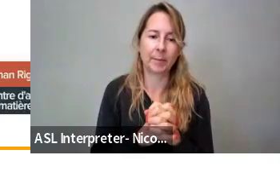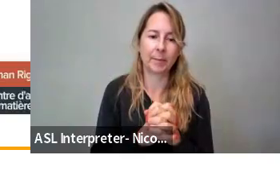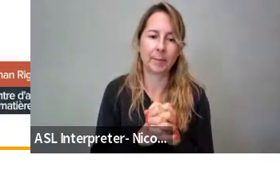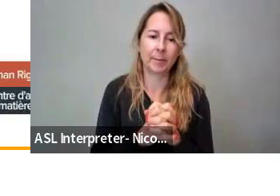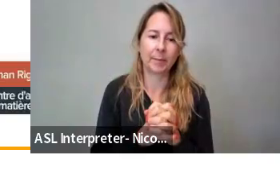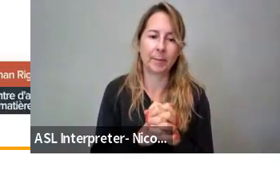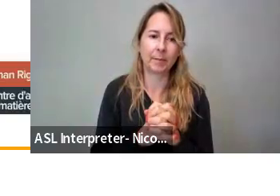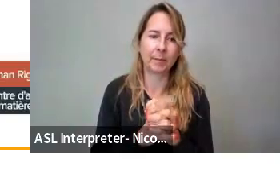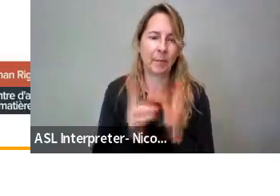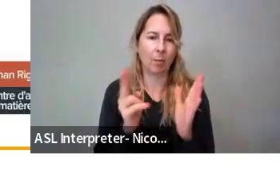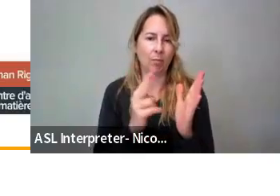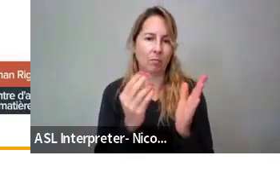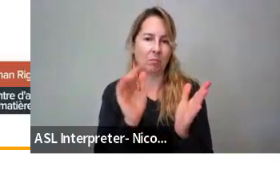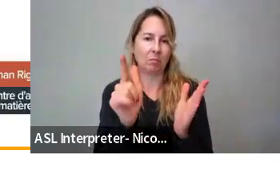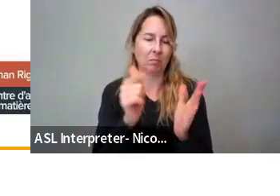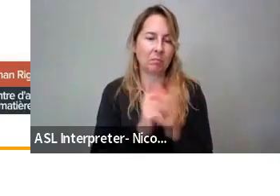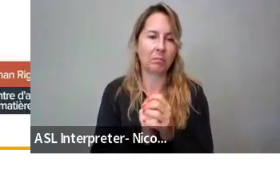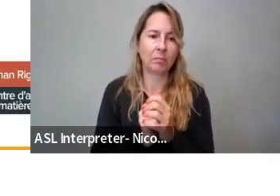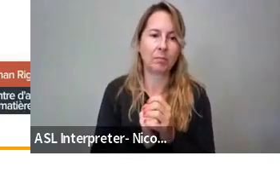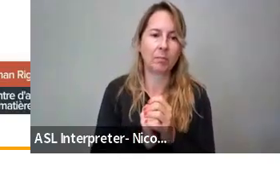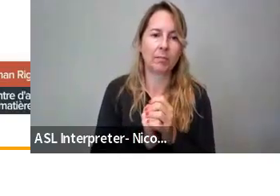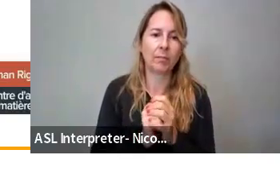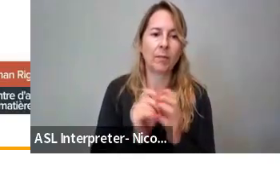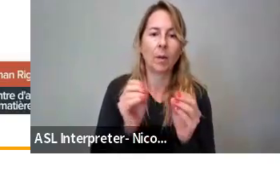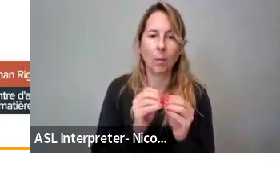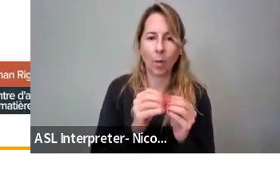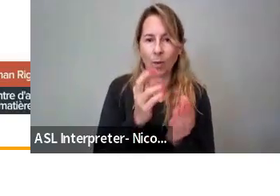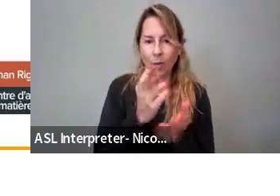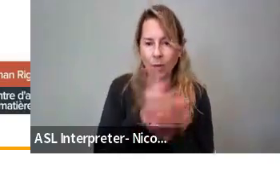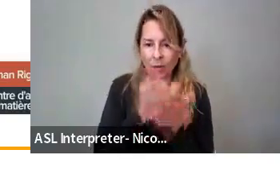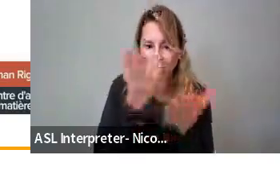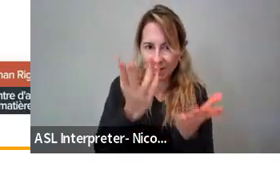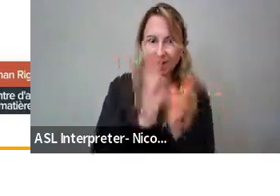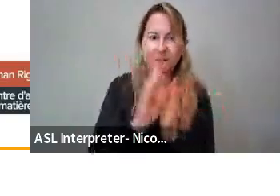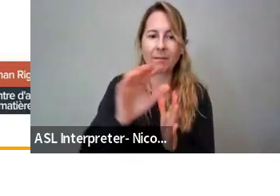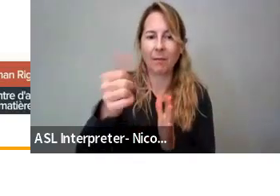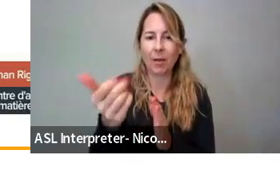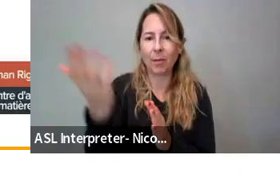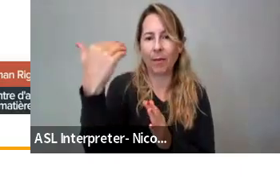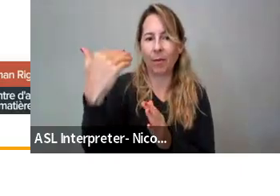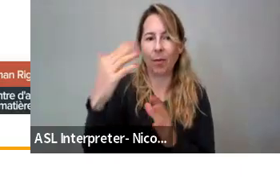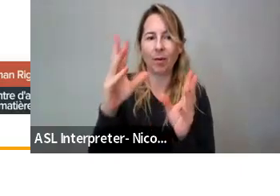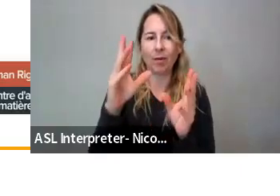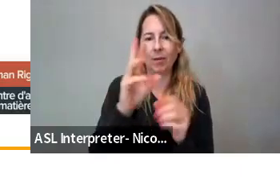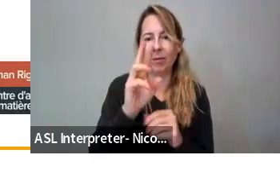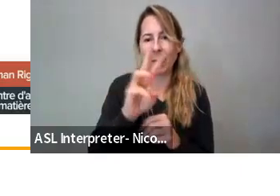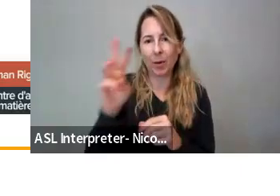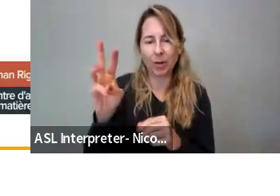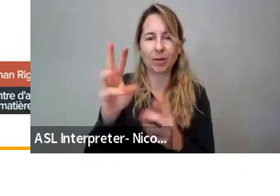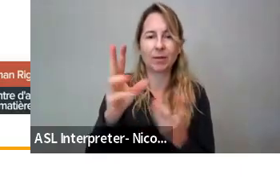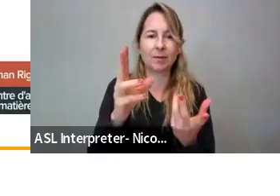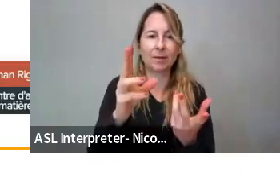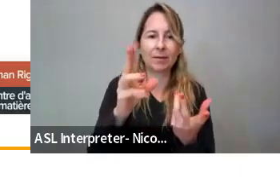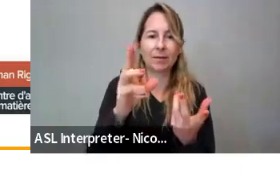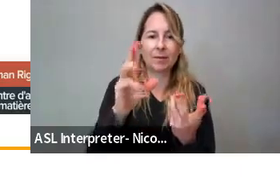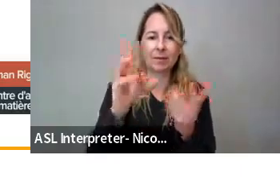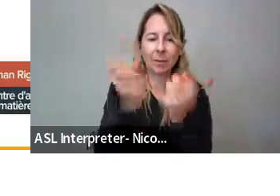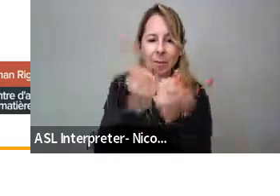later. Some more clear resources and past webinars with regards to human rights